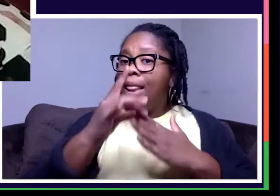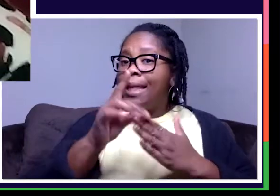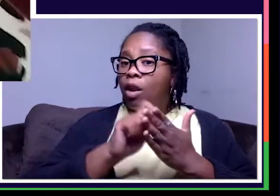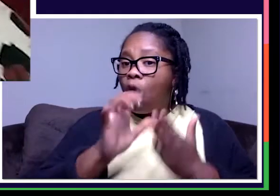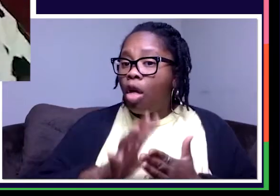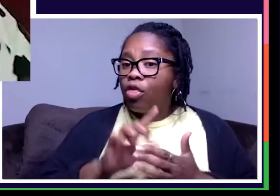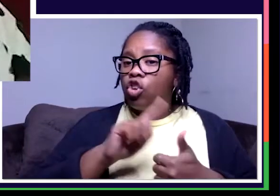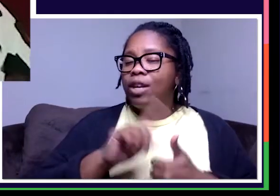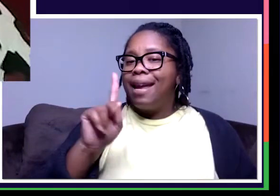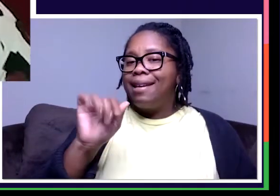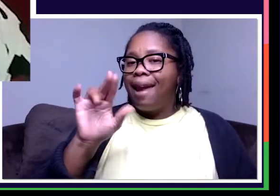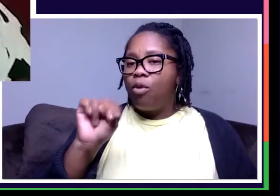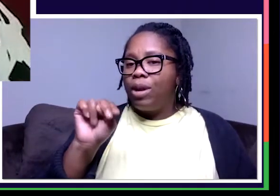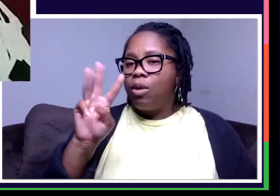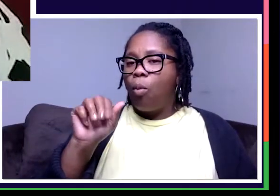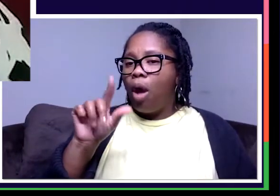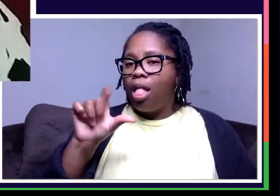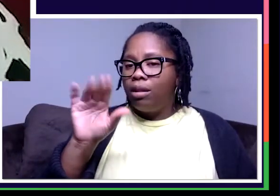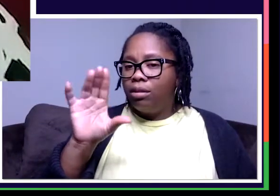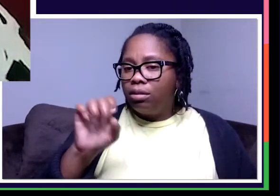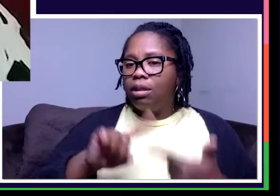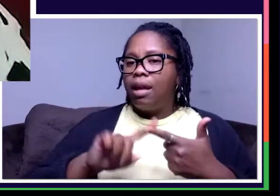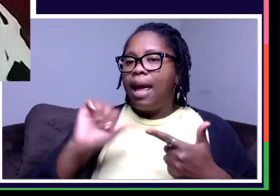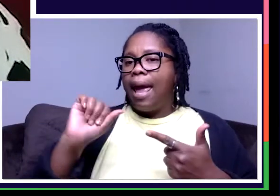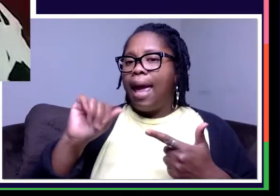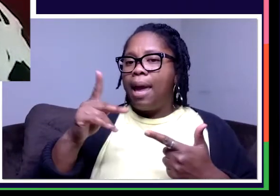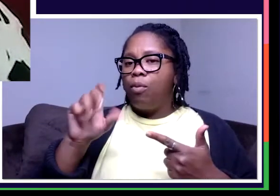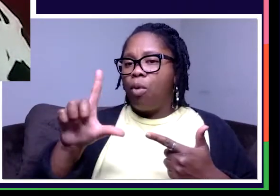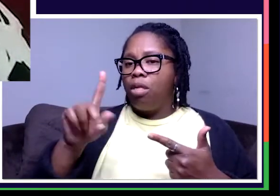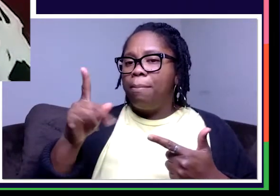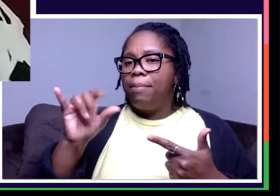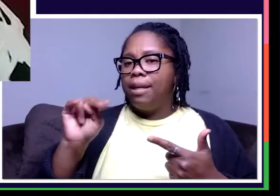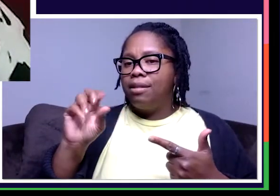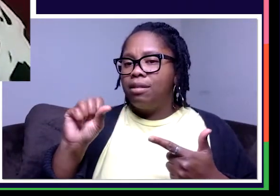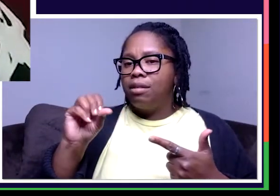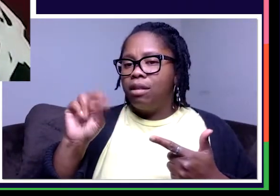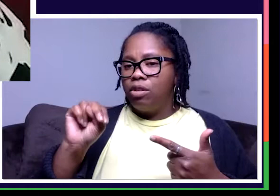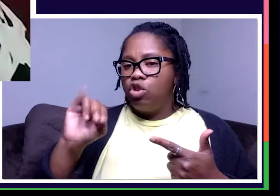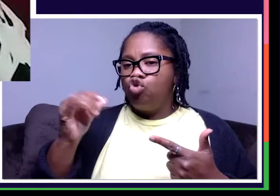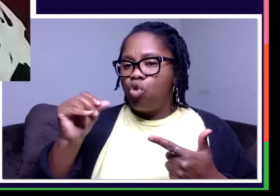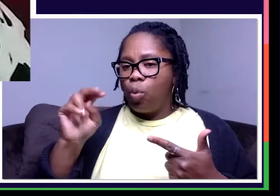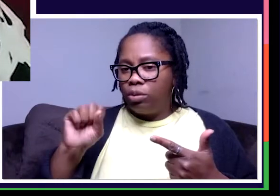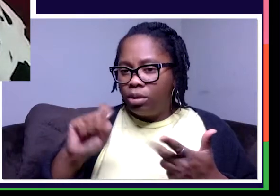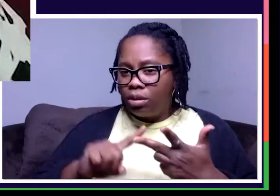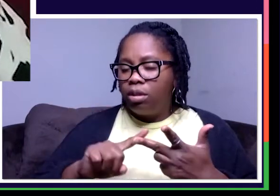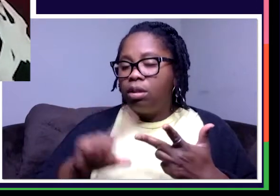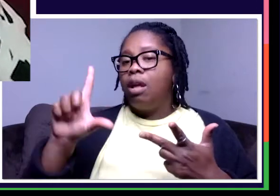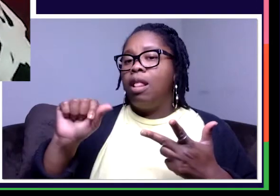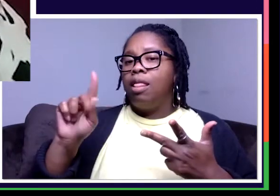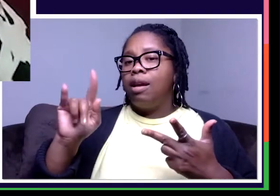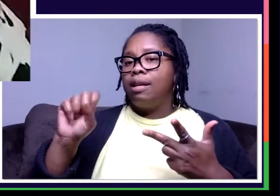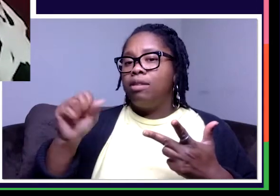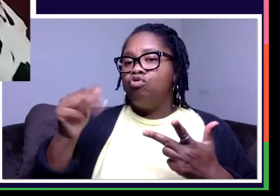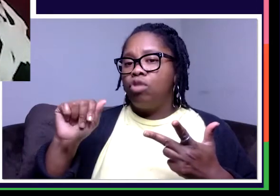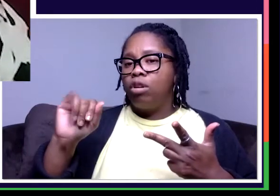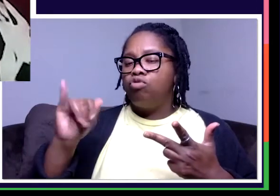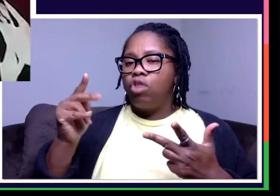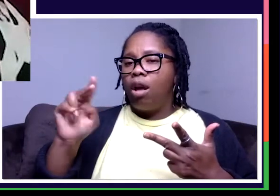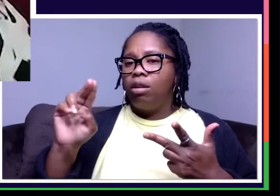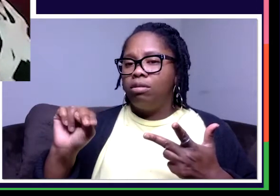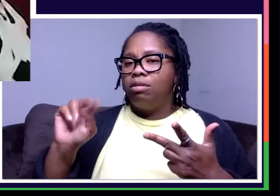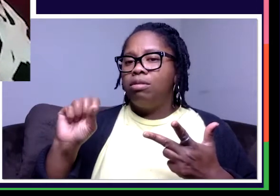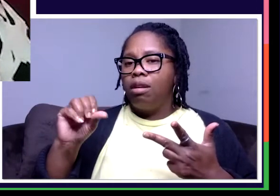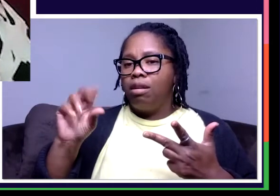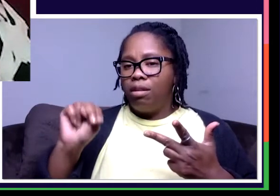homepage. The lead authors were Karen Wallace, April Pinson Jones, Lakeisha Johnson,